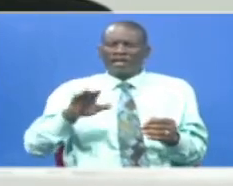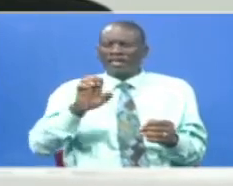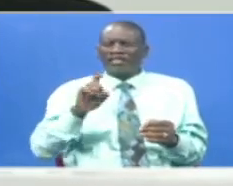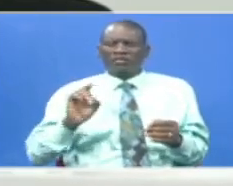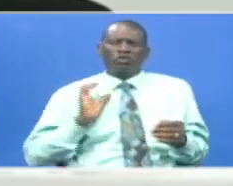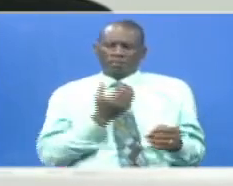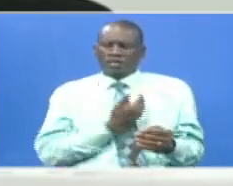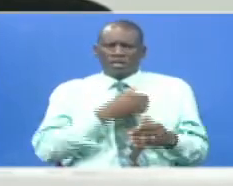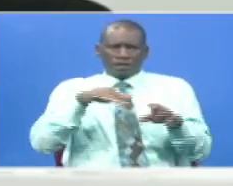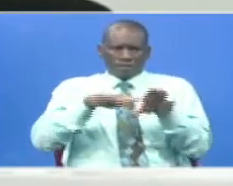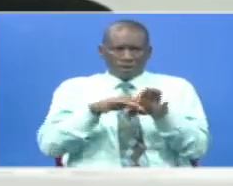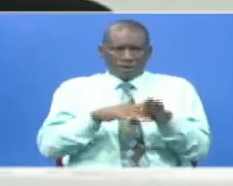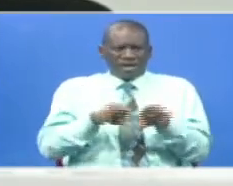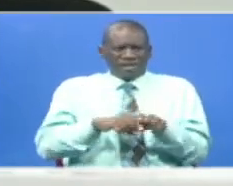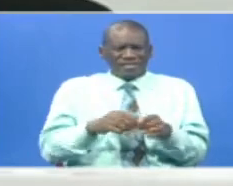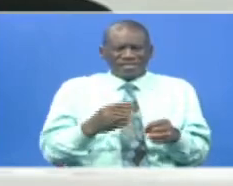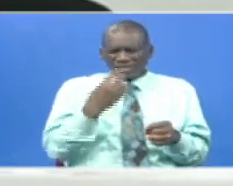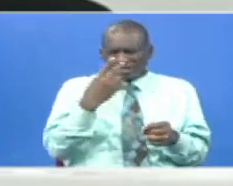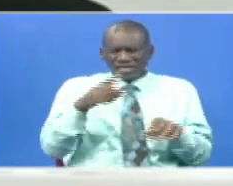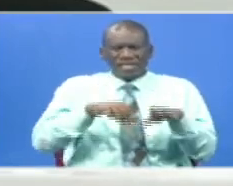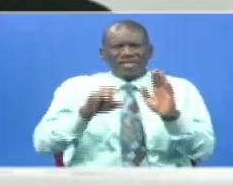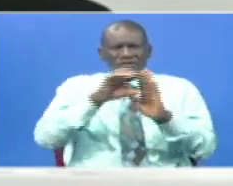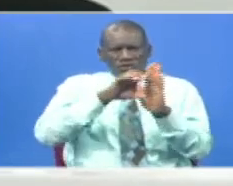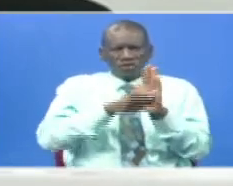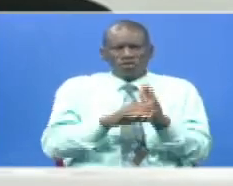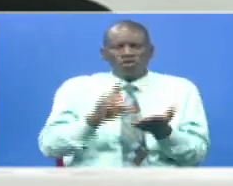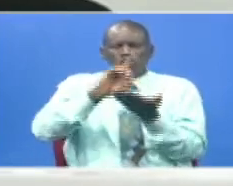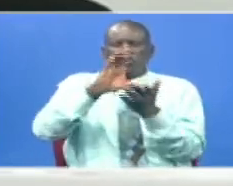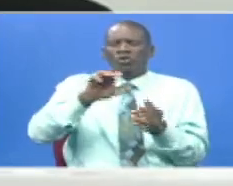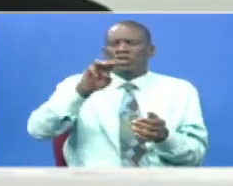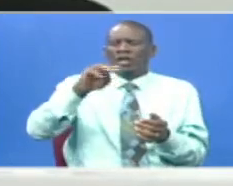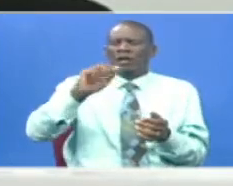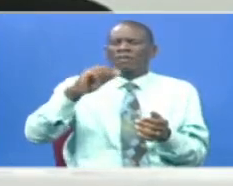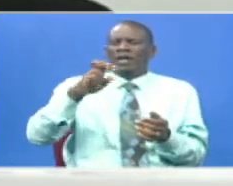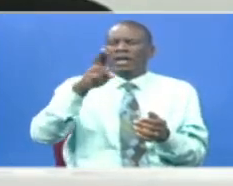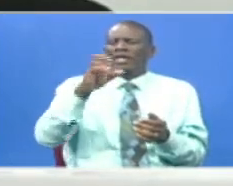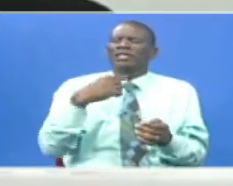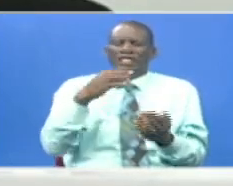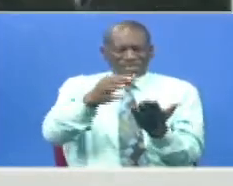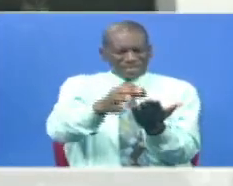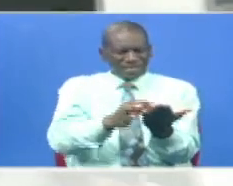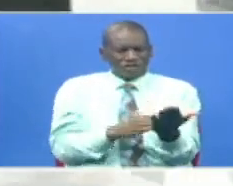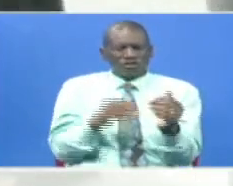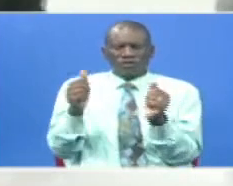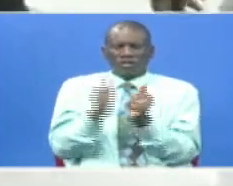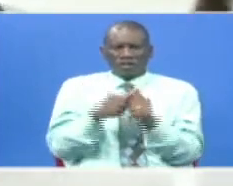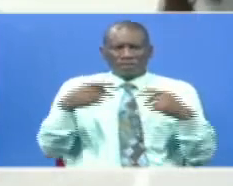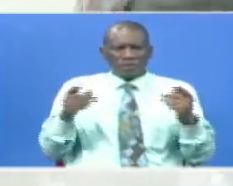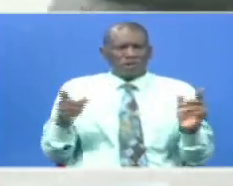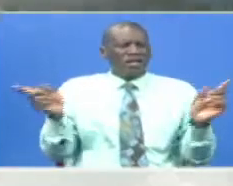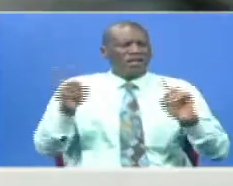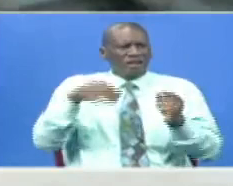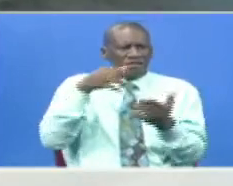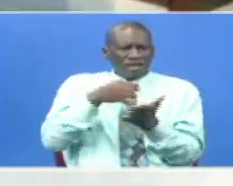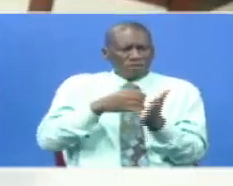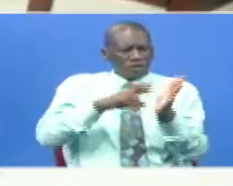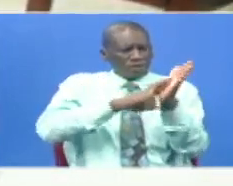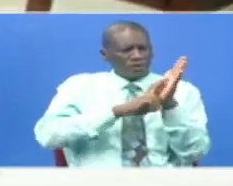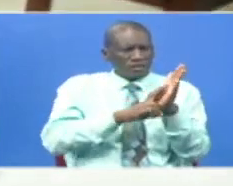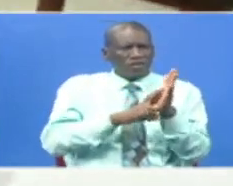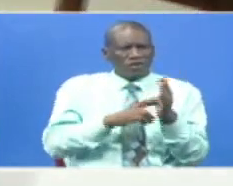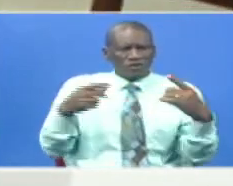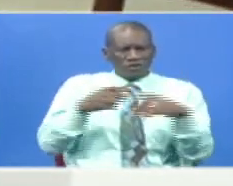Government positions as contemplated in the constitution. Daktari Magare alisema kuwa orodha hiyo ya wateule 10 haikuhusisha uwakilishaji wa